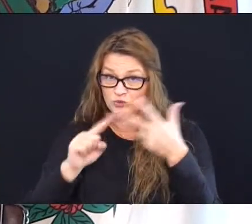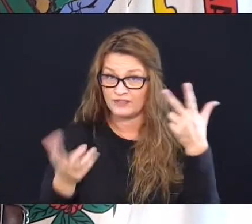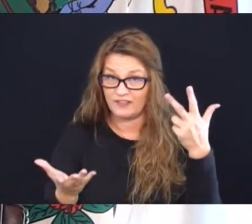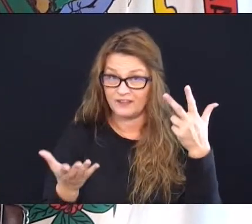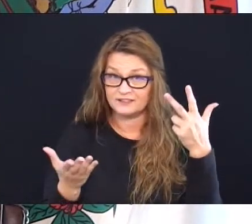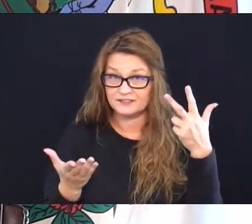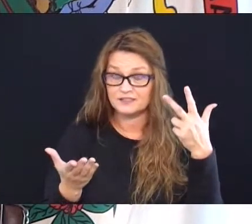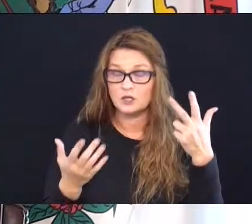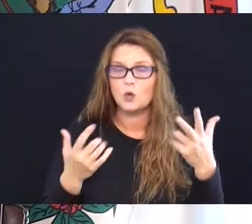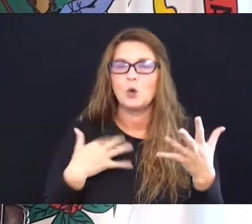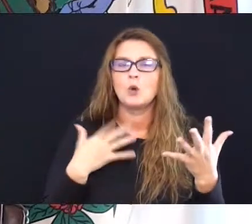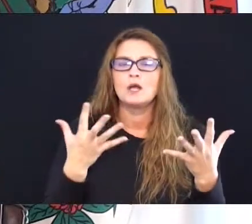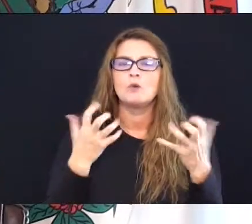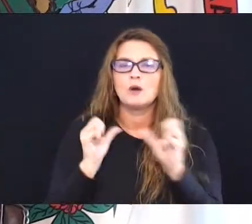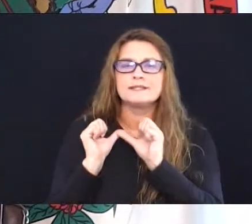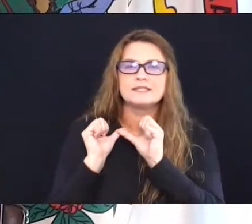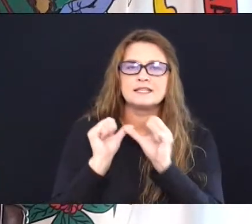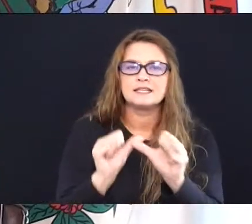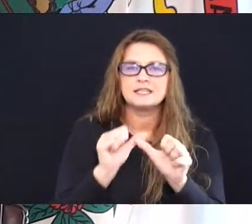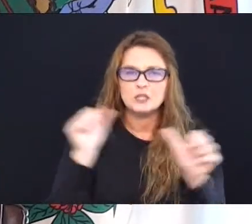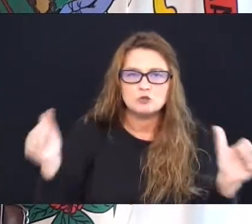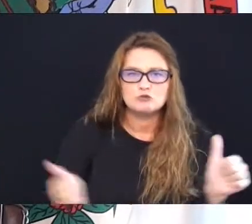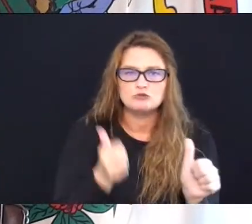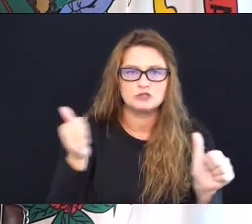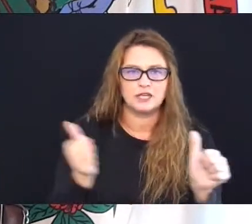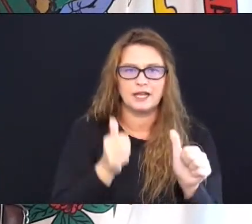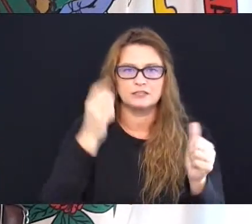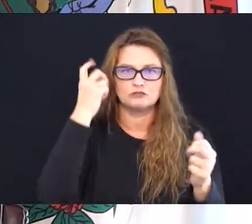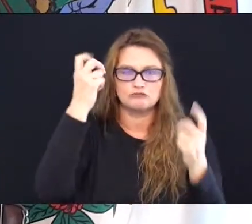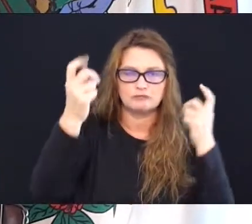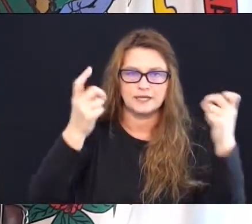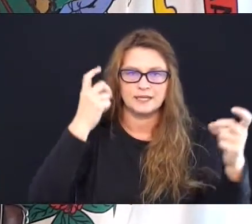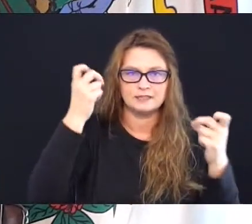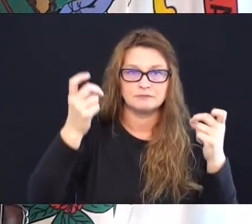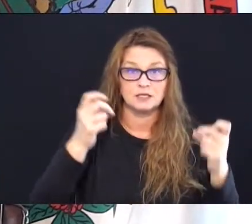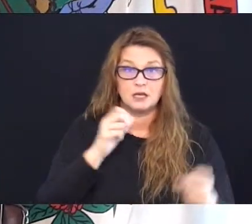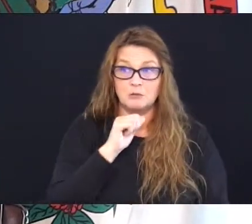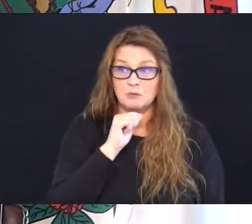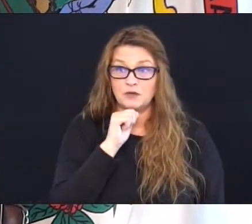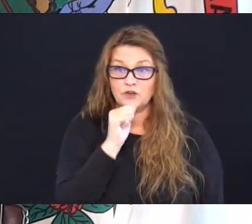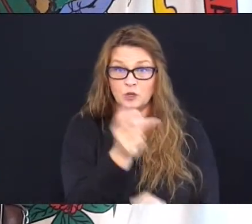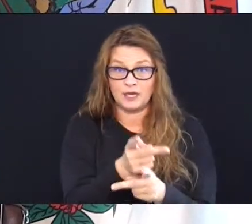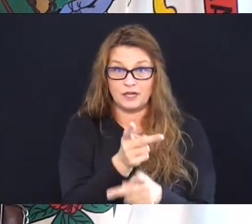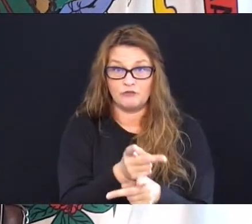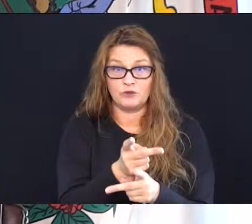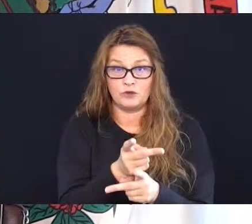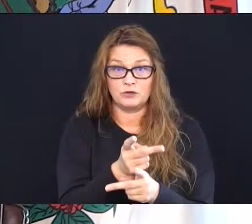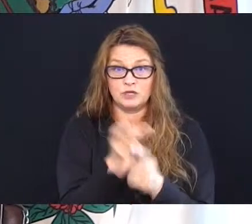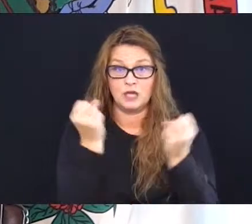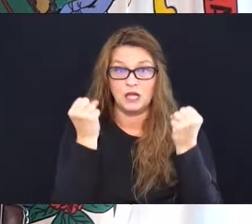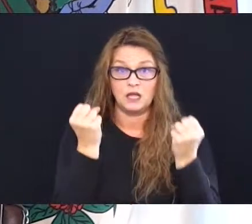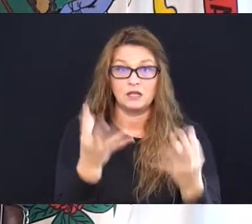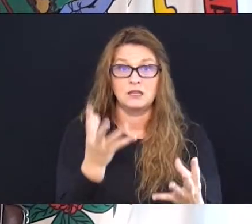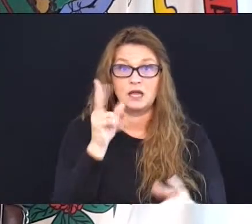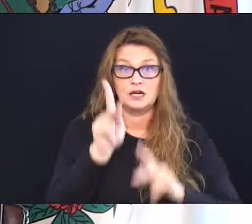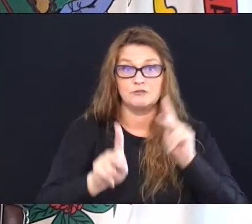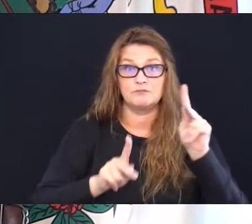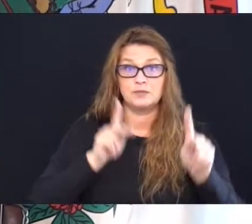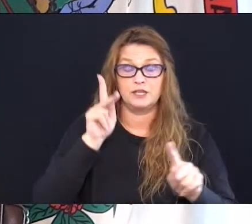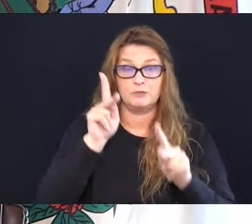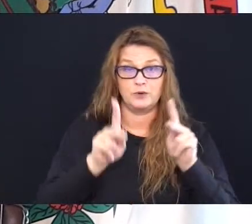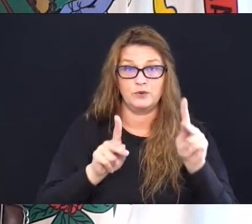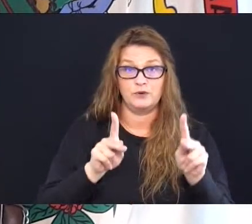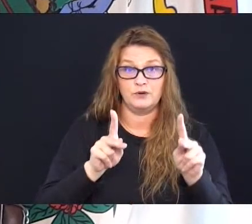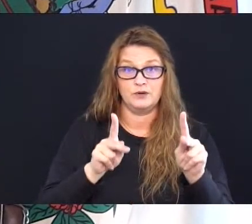we want to continue to chase those dreams, but if we don't watch out, a lot of folks, and it could very well be